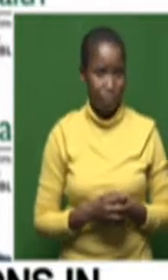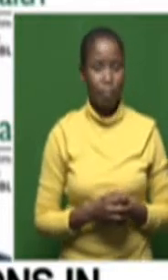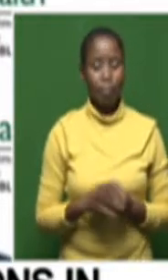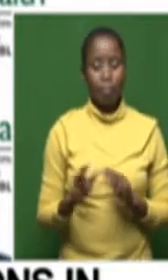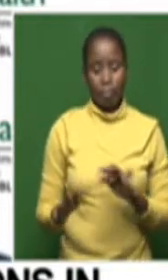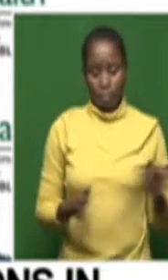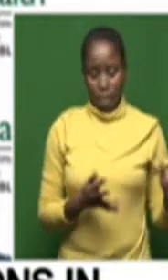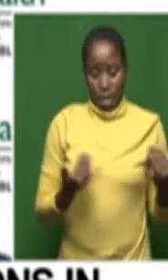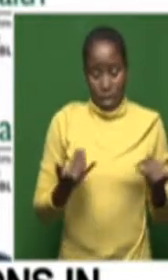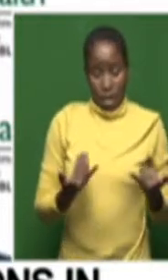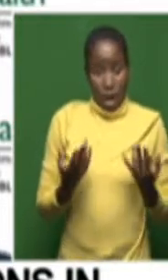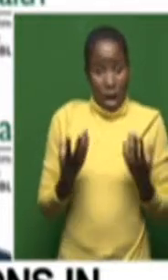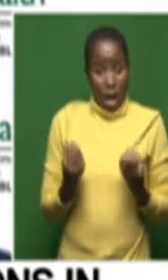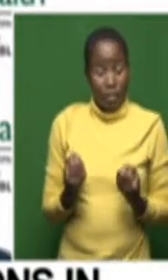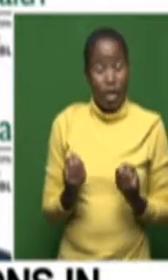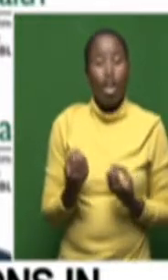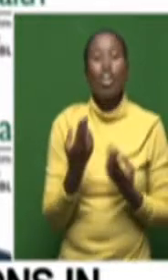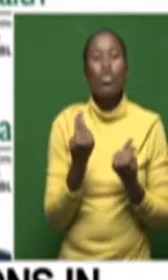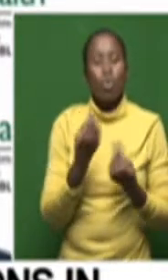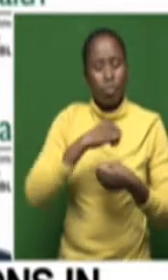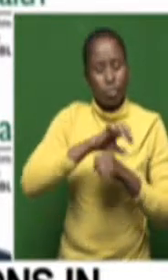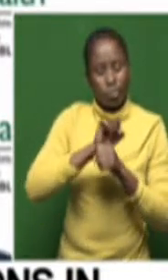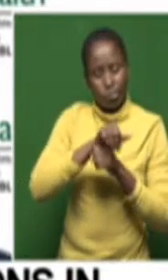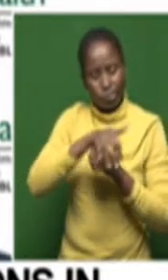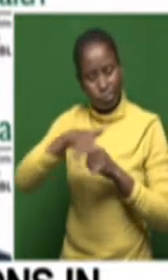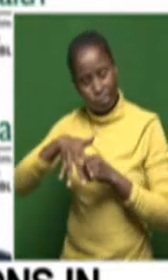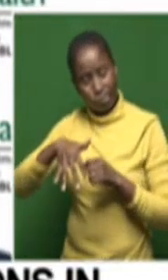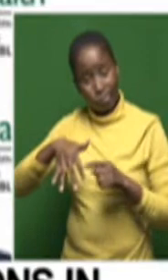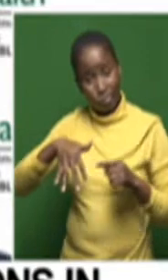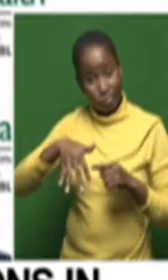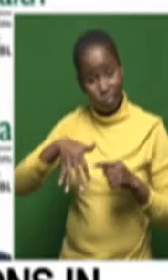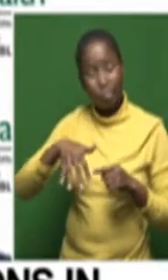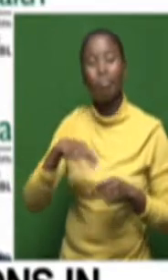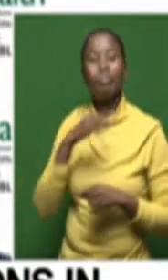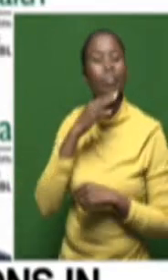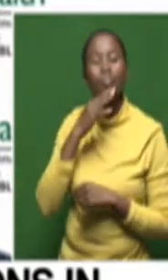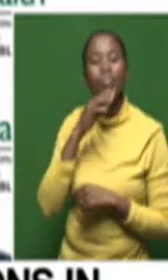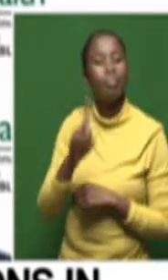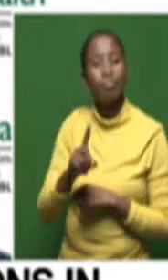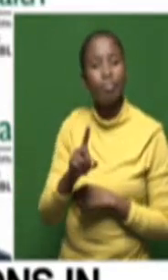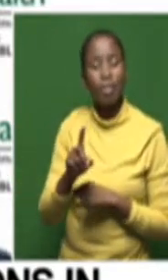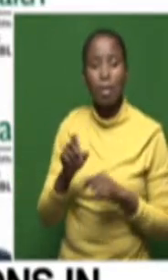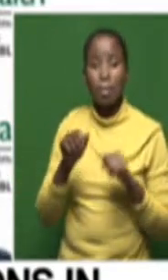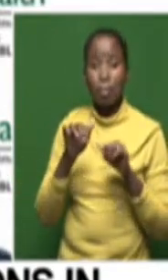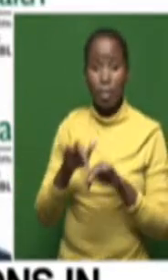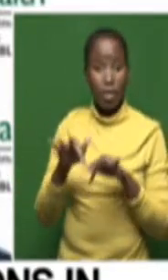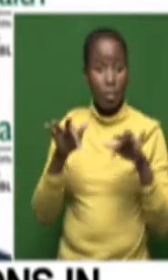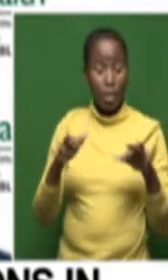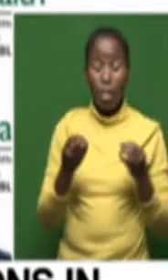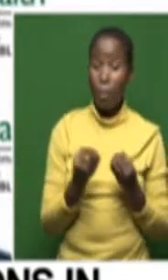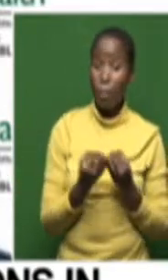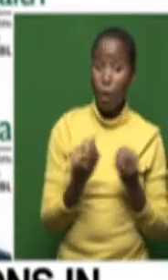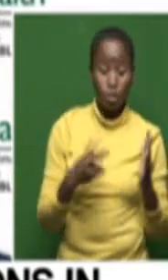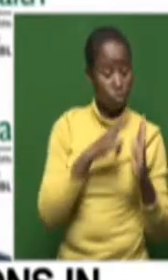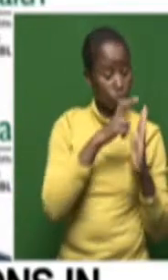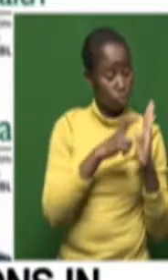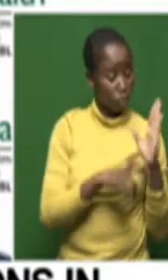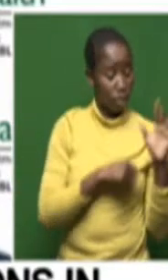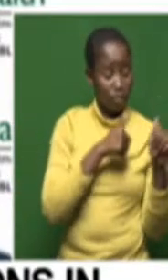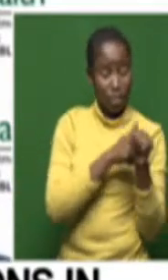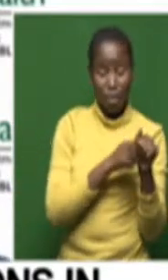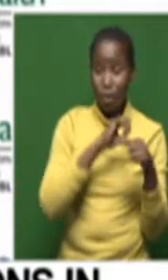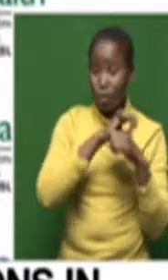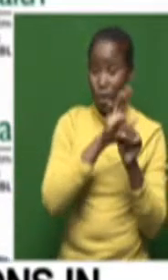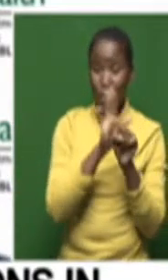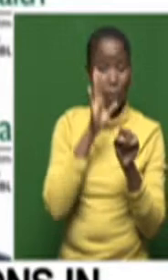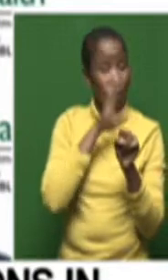variants, what this means is that many of us are not observing the prescribed precautions.